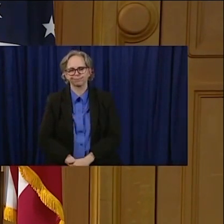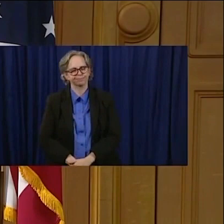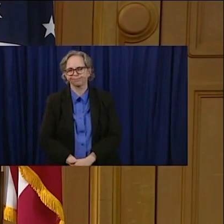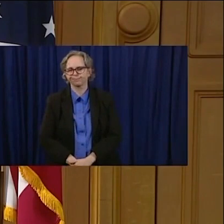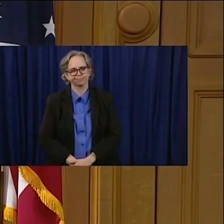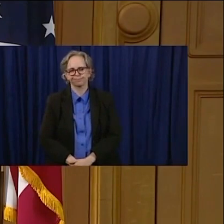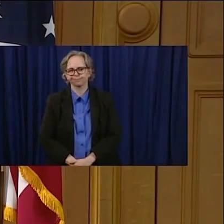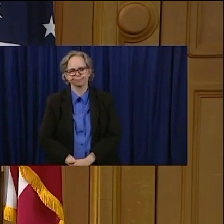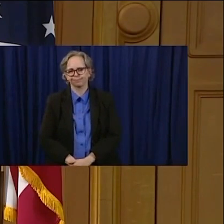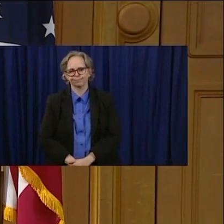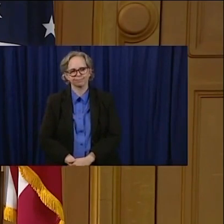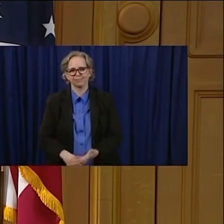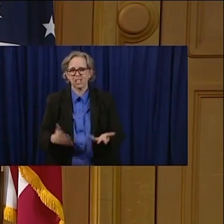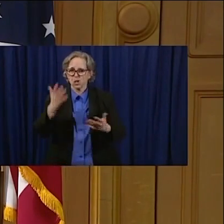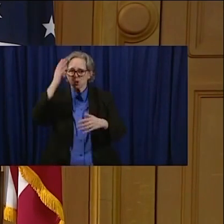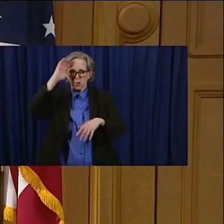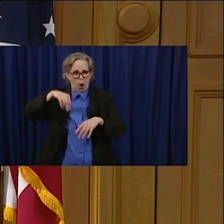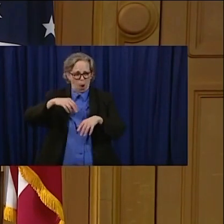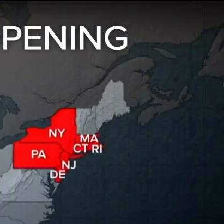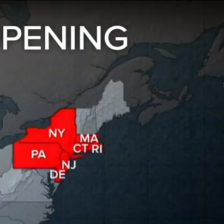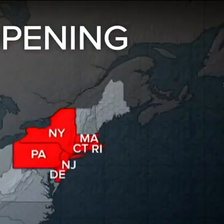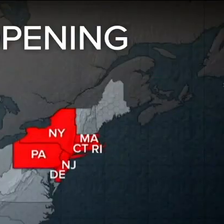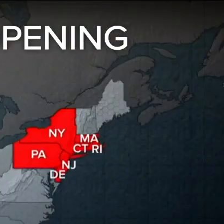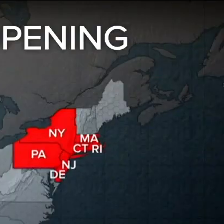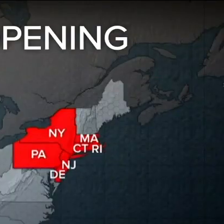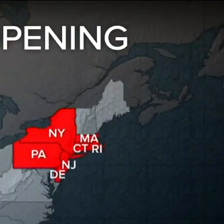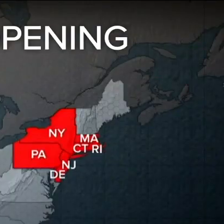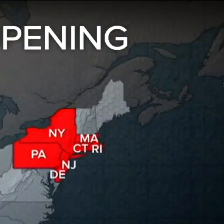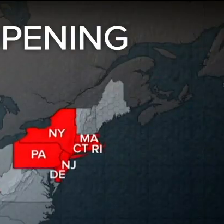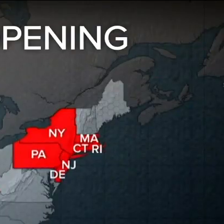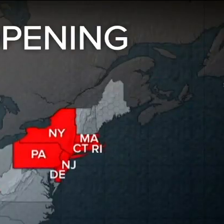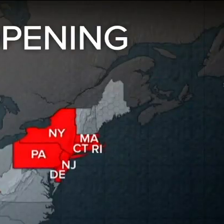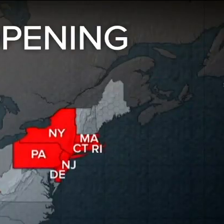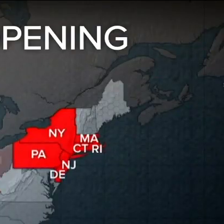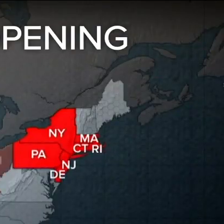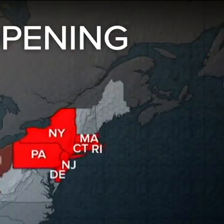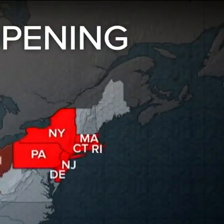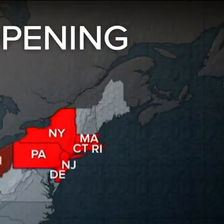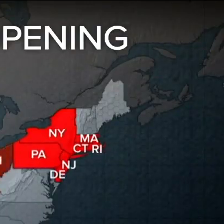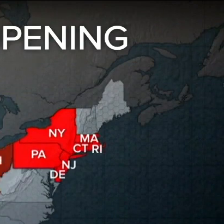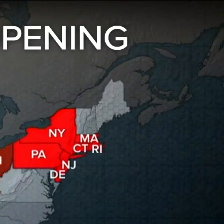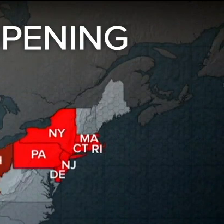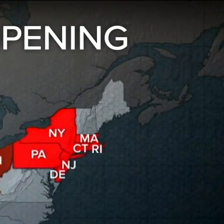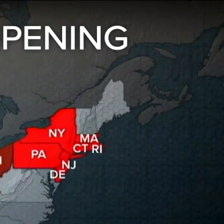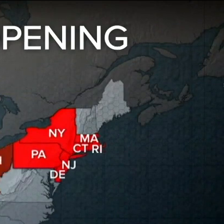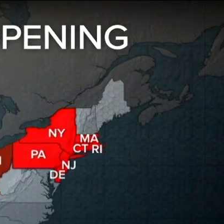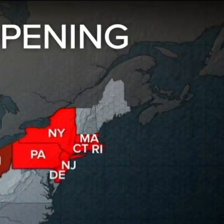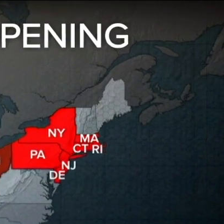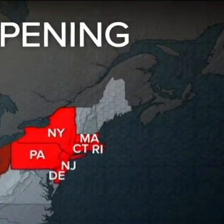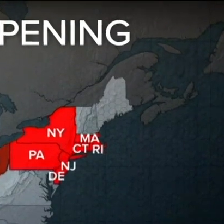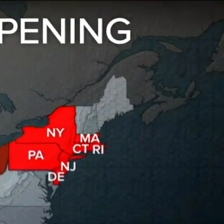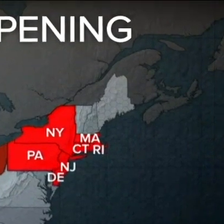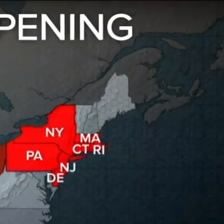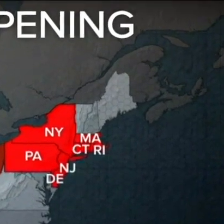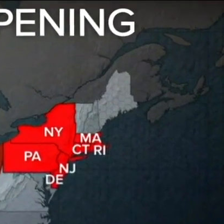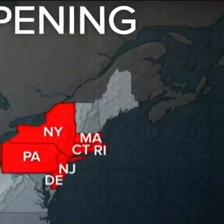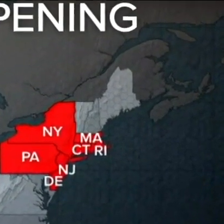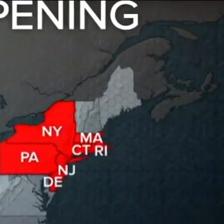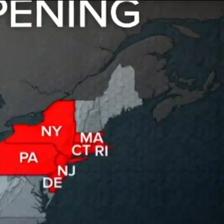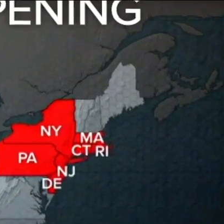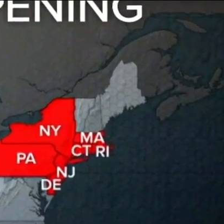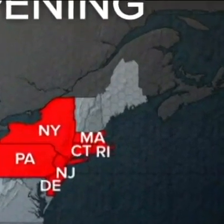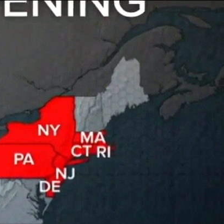monster is, you know, leaves our state. While Ohio is partnering with six other Midwestern states, the governor stressed ours will be a